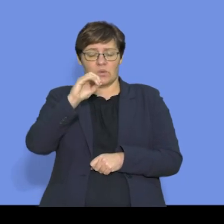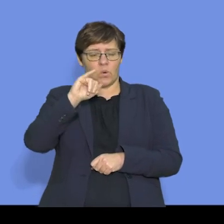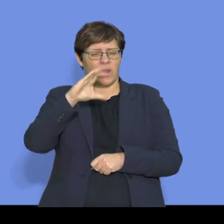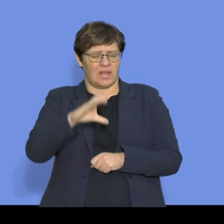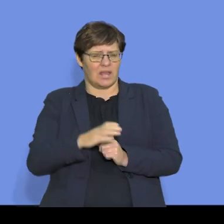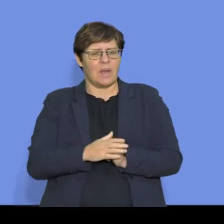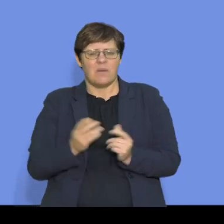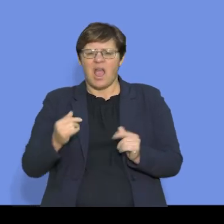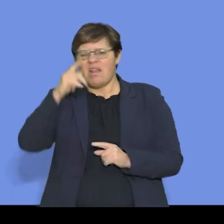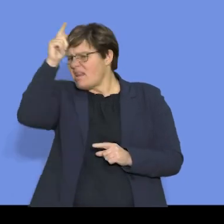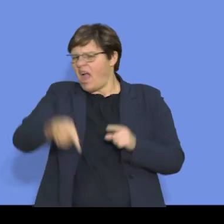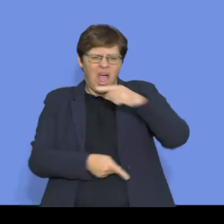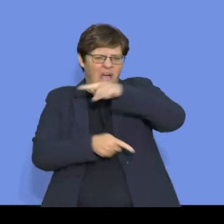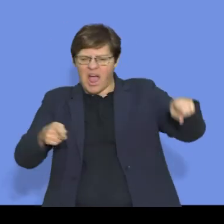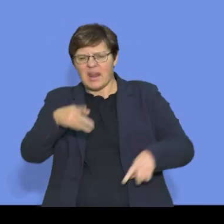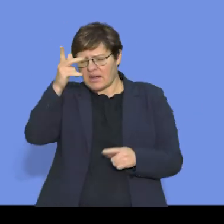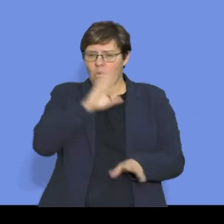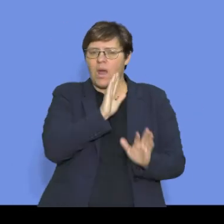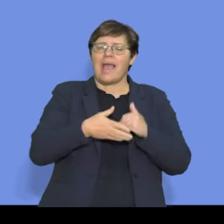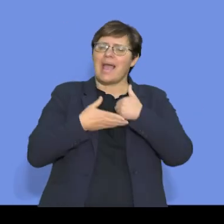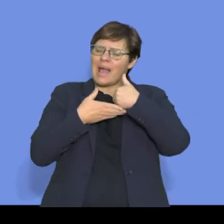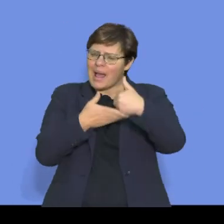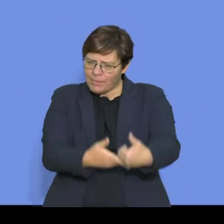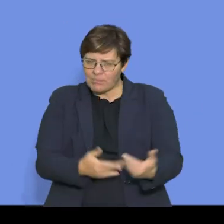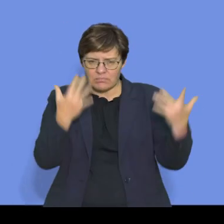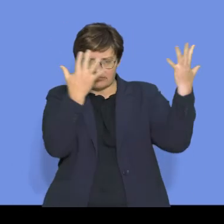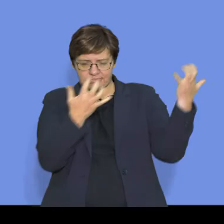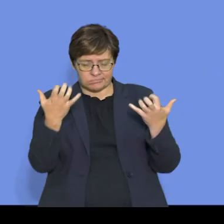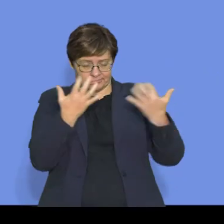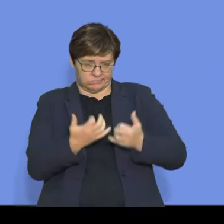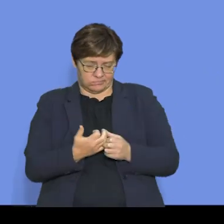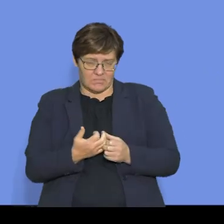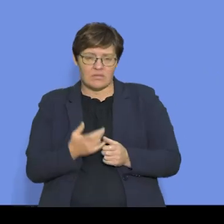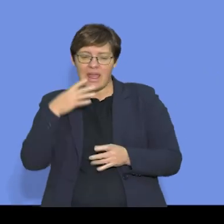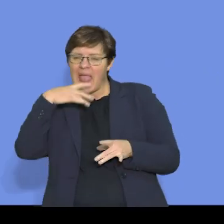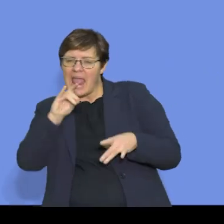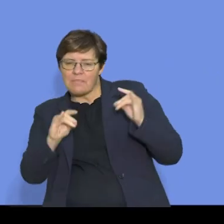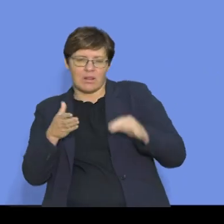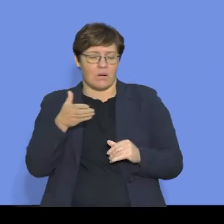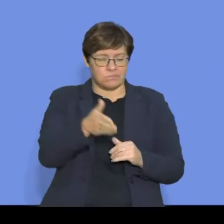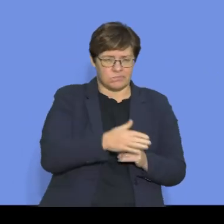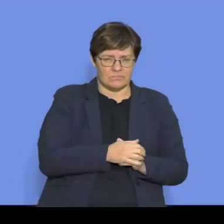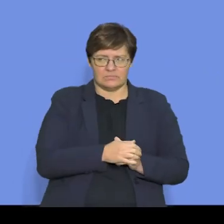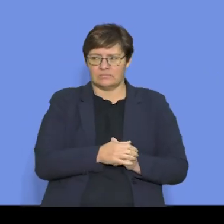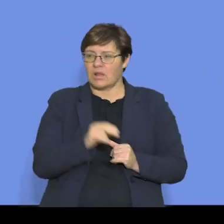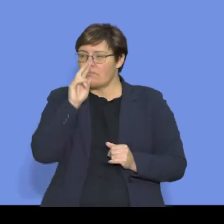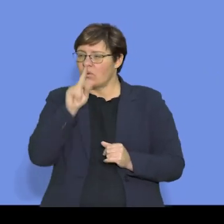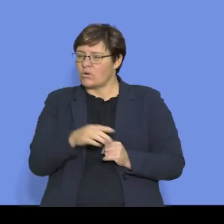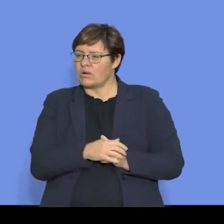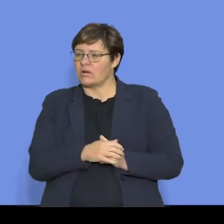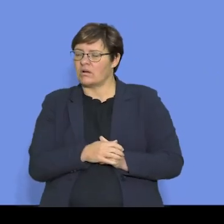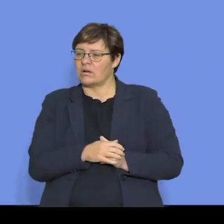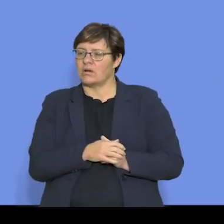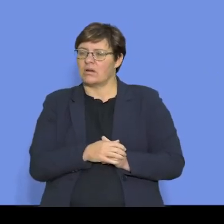a question like this, draw lines all over it because it helps you work out which animals were present. So if we look